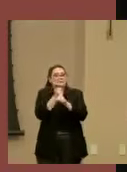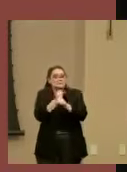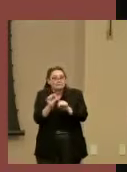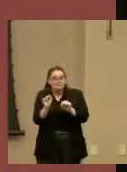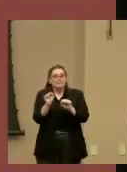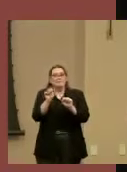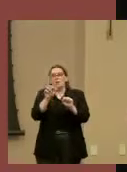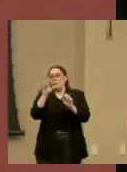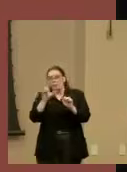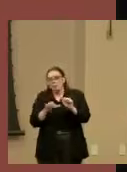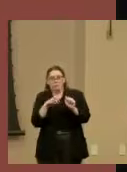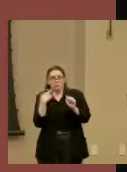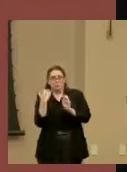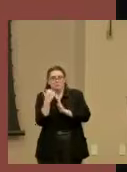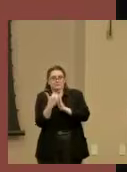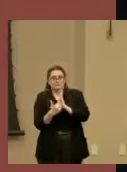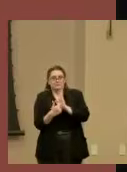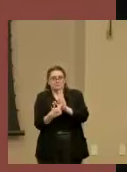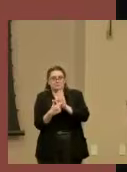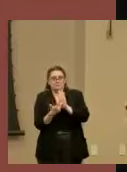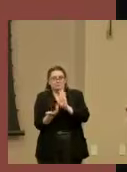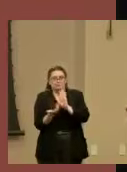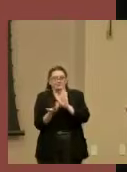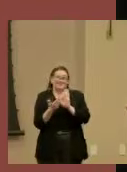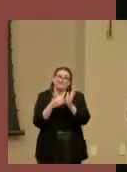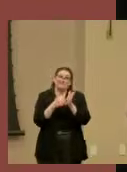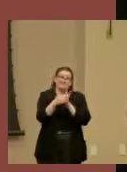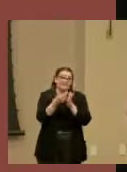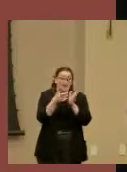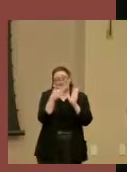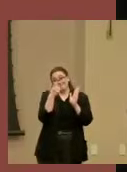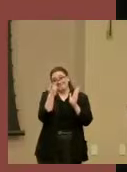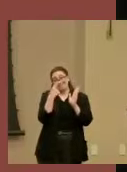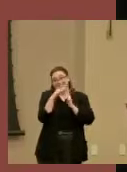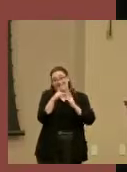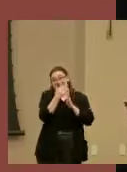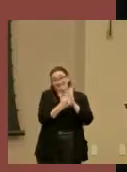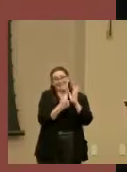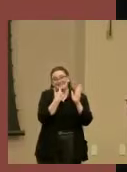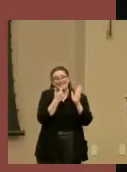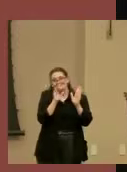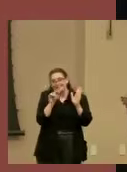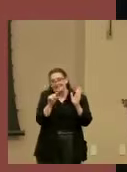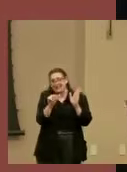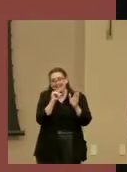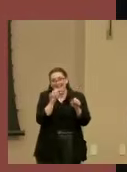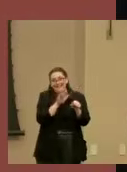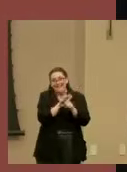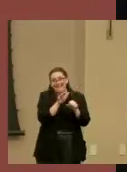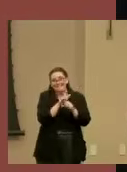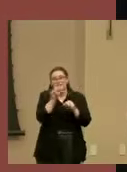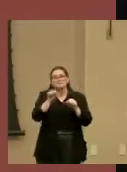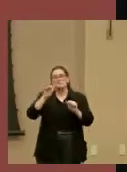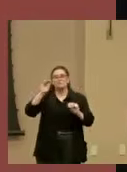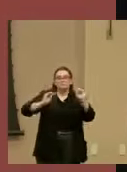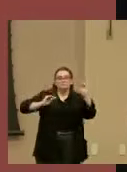risk profile. And again, they do say in the guidelines, there's just not a lot of data. and you need to weigh the risks and benefits with both